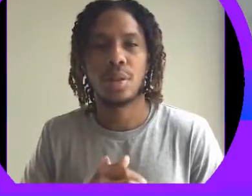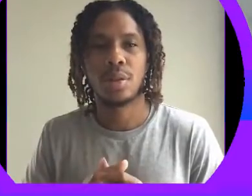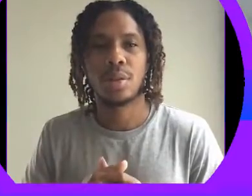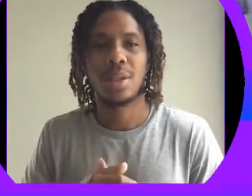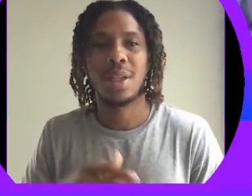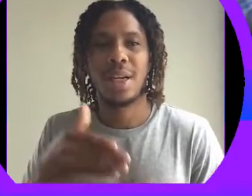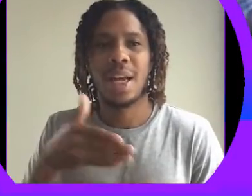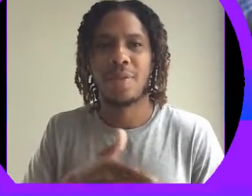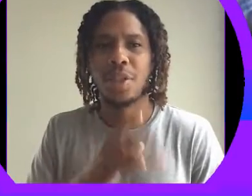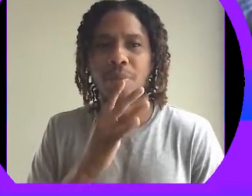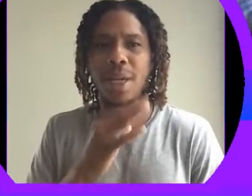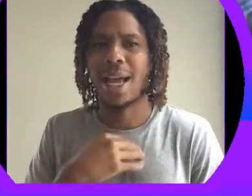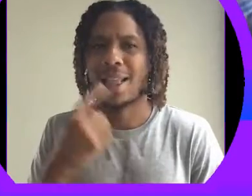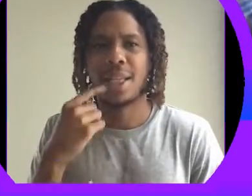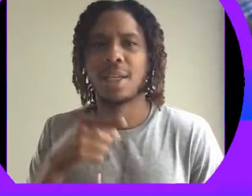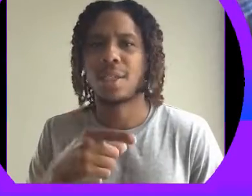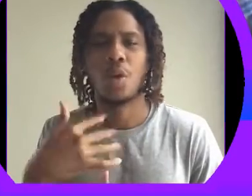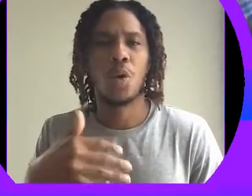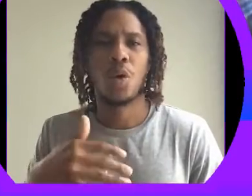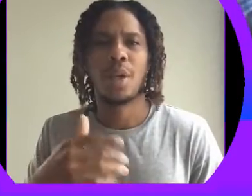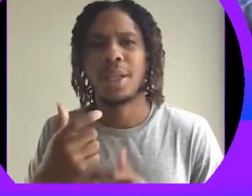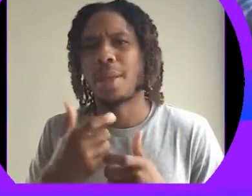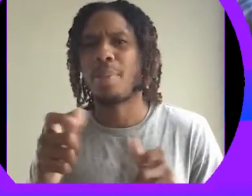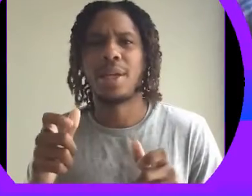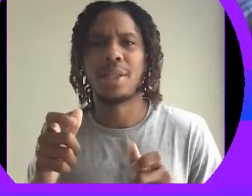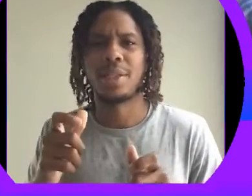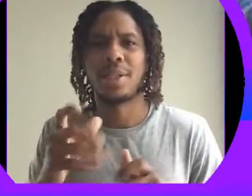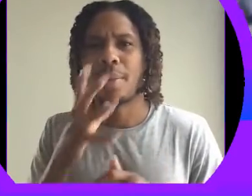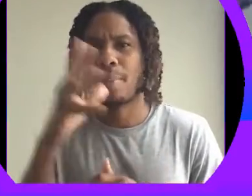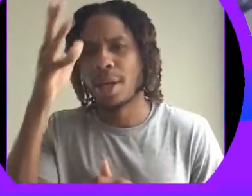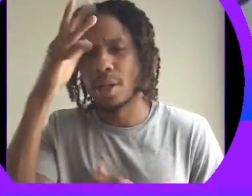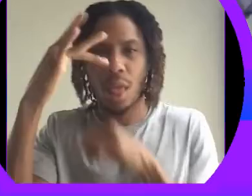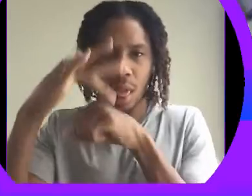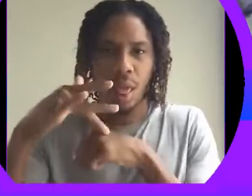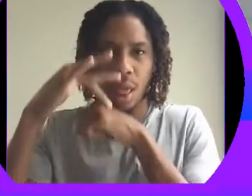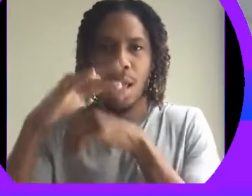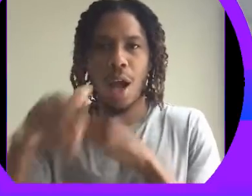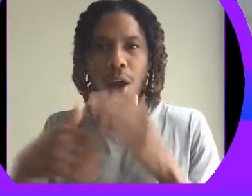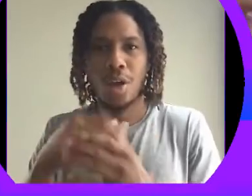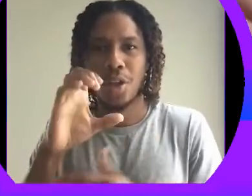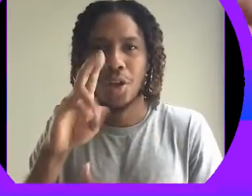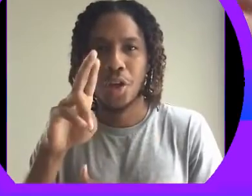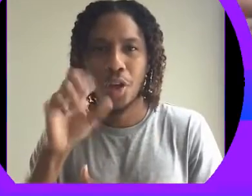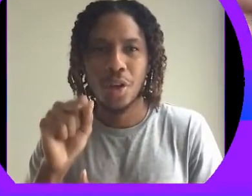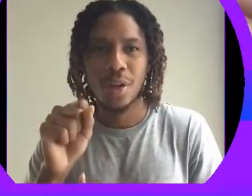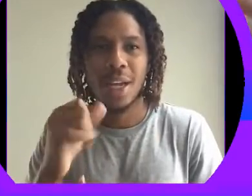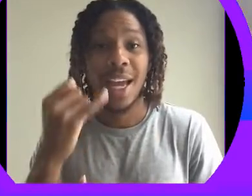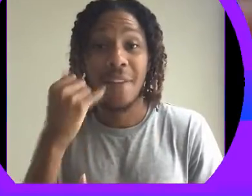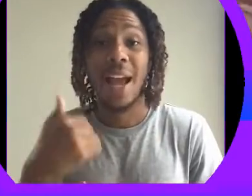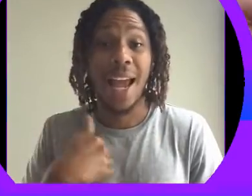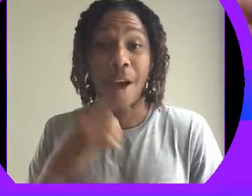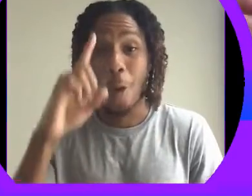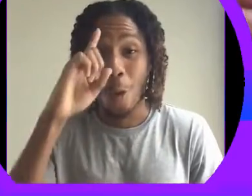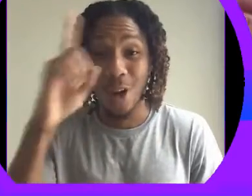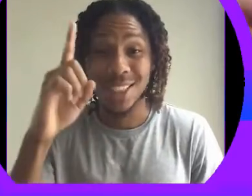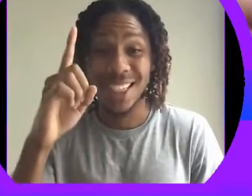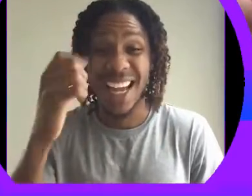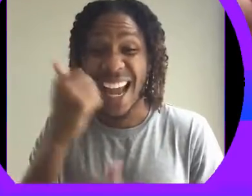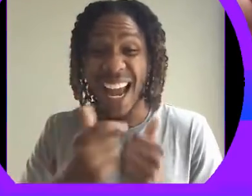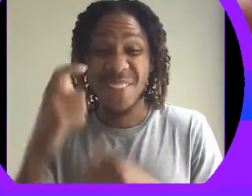After speaking, I think this is the biggest thing that parents and people especially like worry about the most. All those cues you missed. If I had a penny